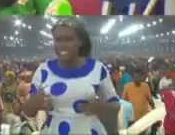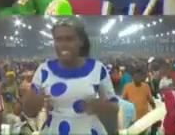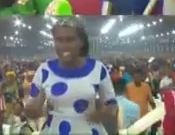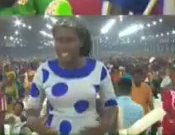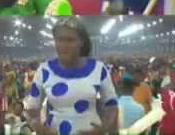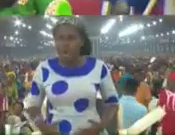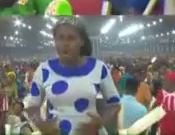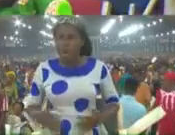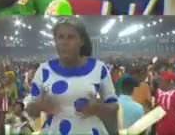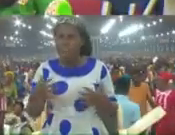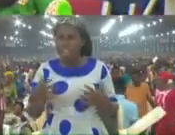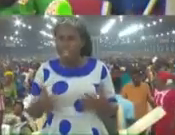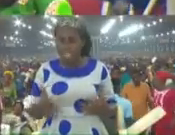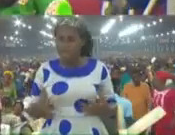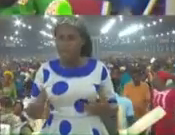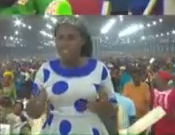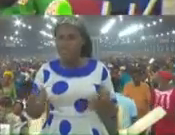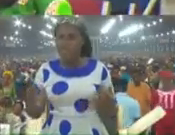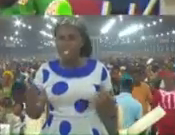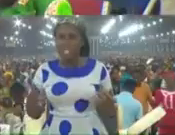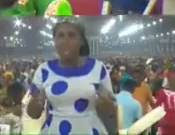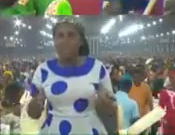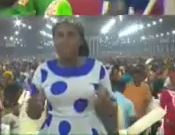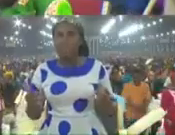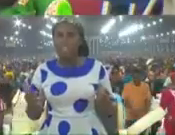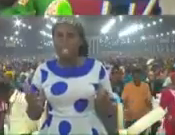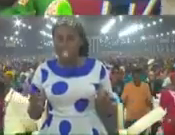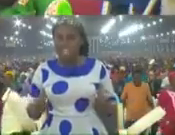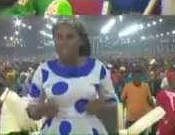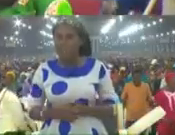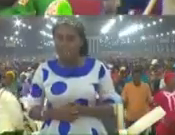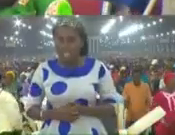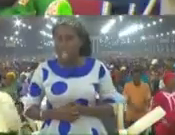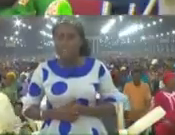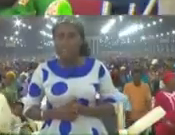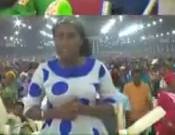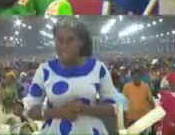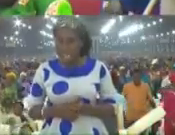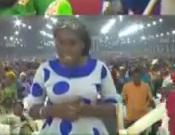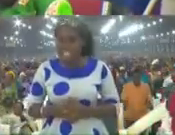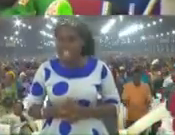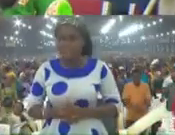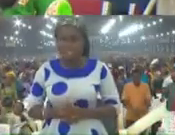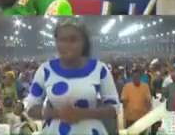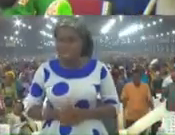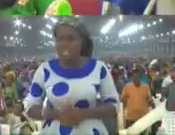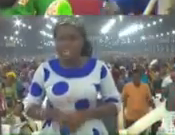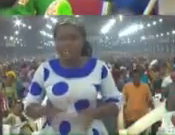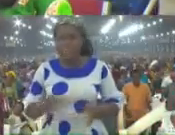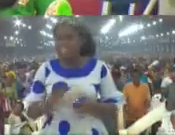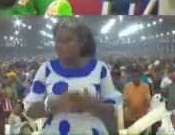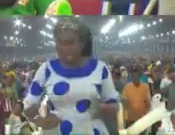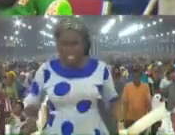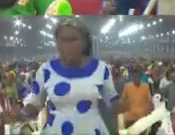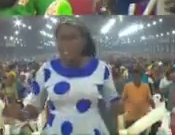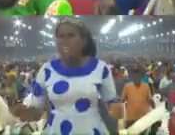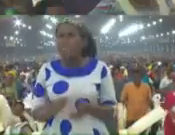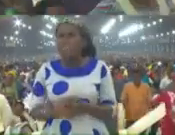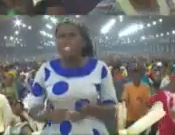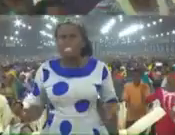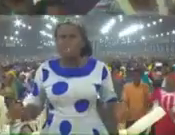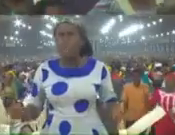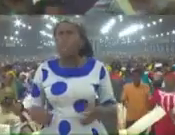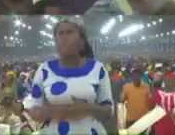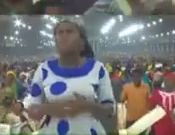Almighty God, please lift the siege. Lift the siege. Lift the siege, Lord.